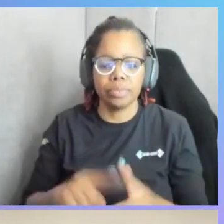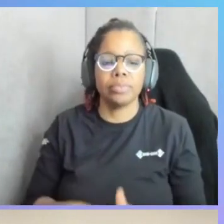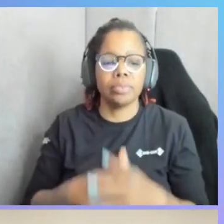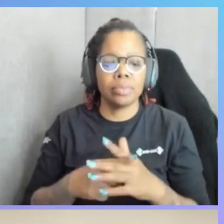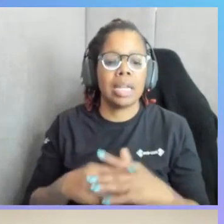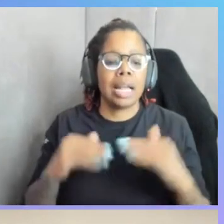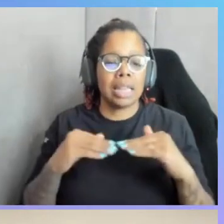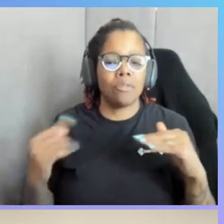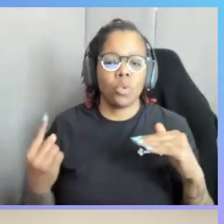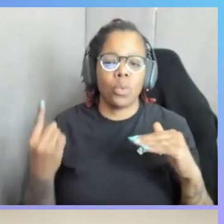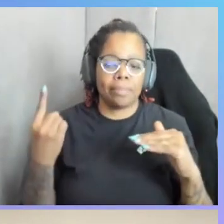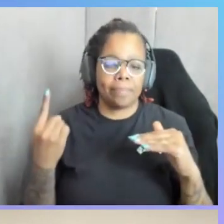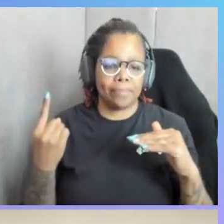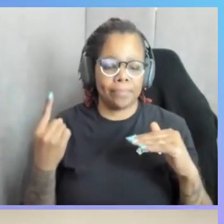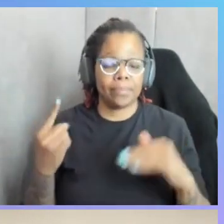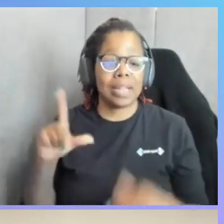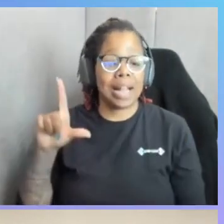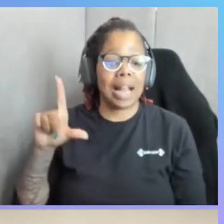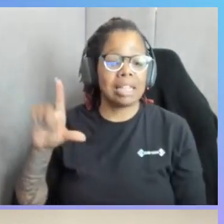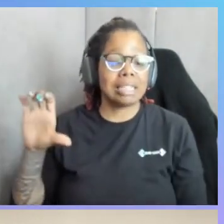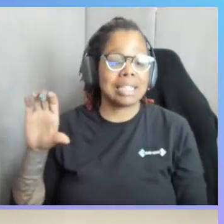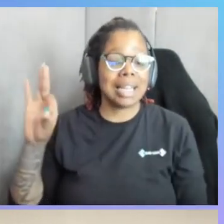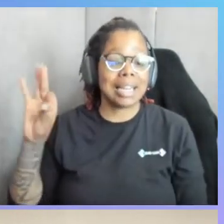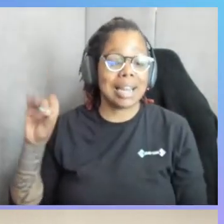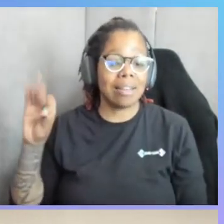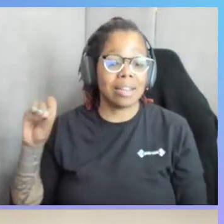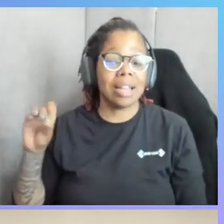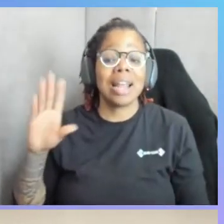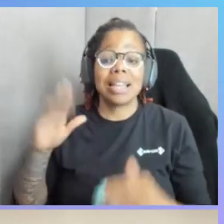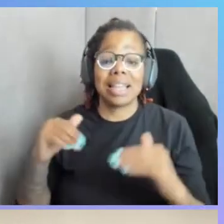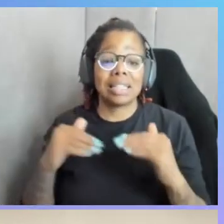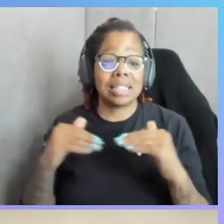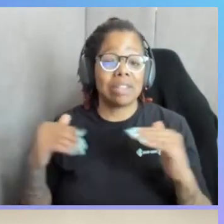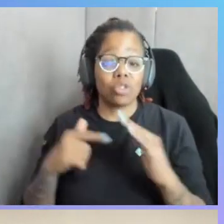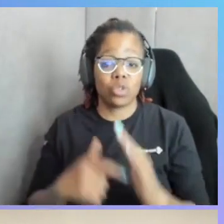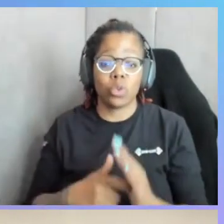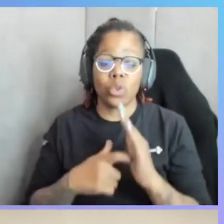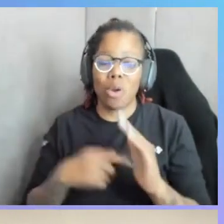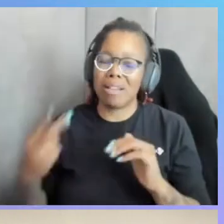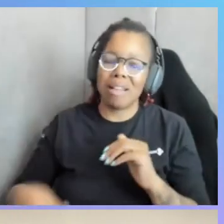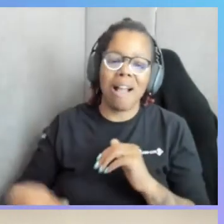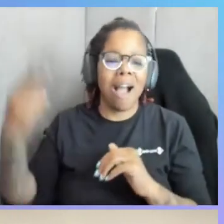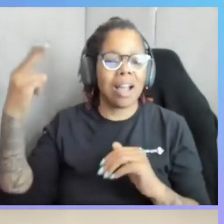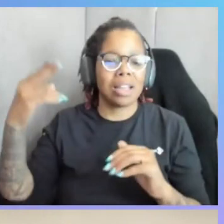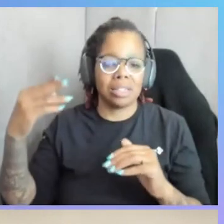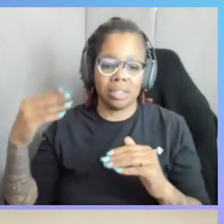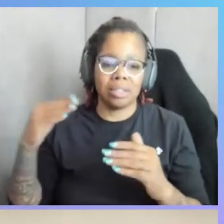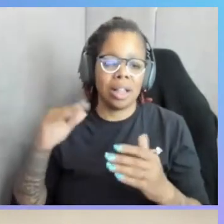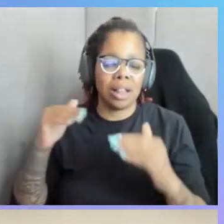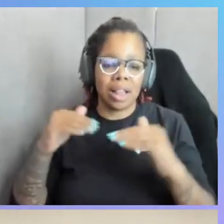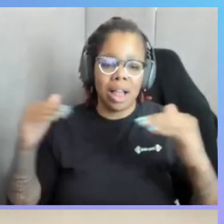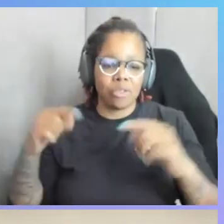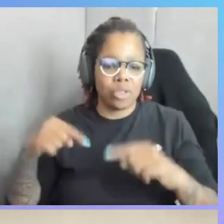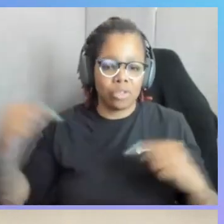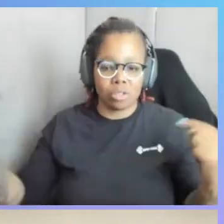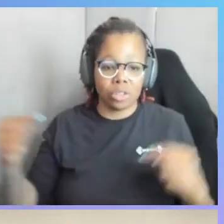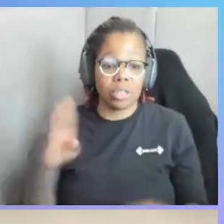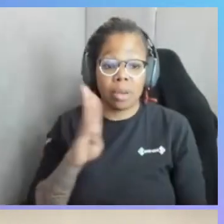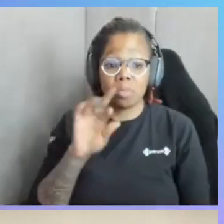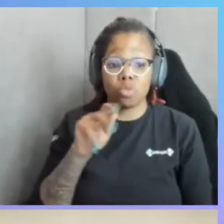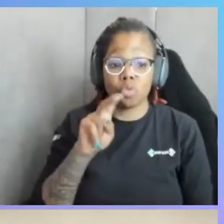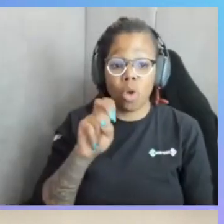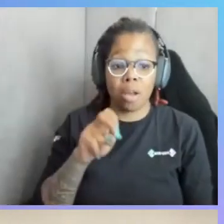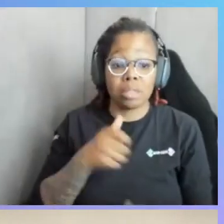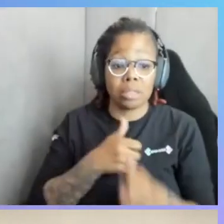1. LC90 is the level that requires the highest amount of contrast. The bronze conformance